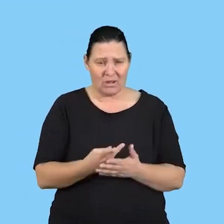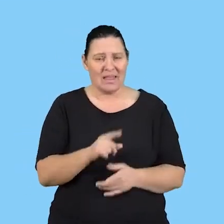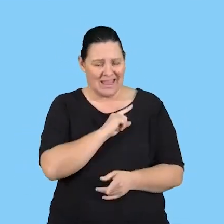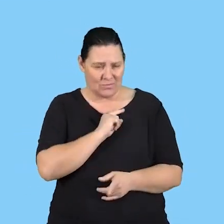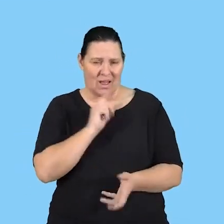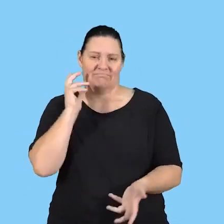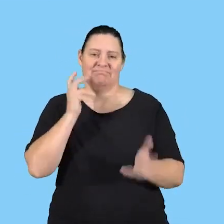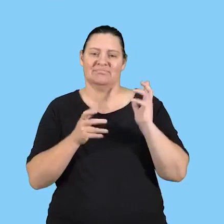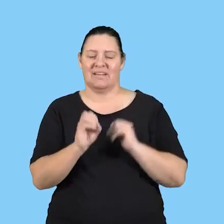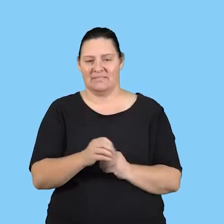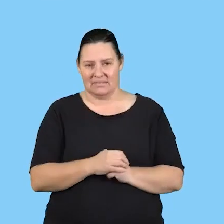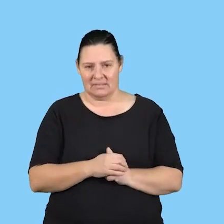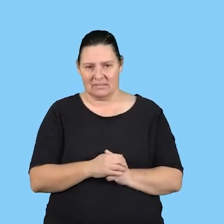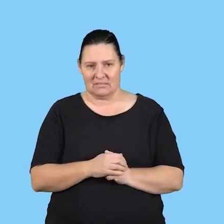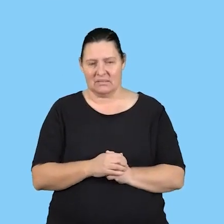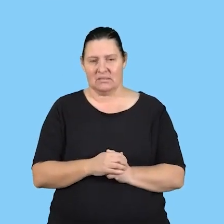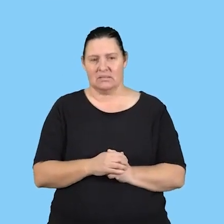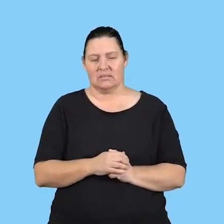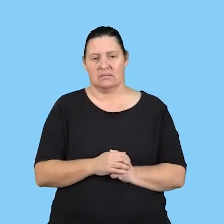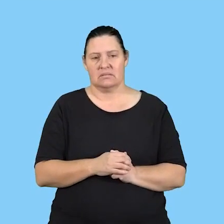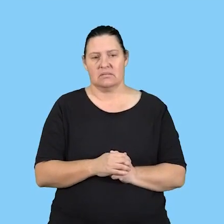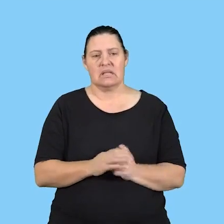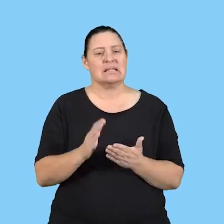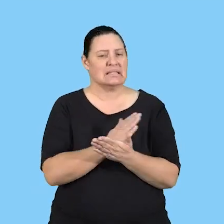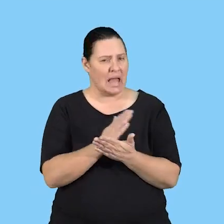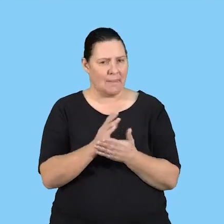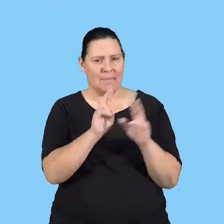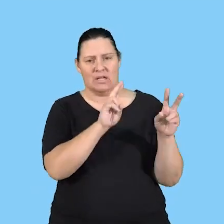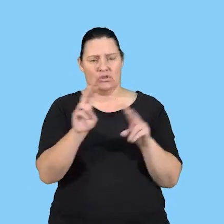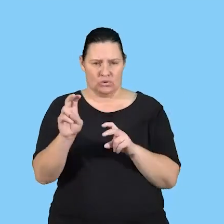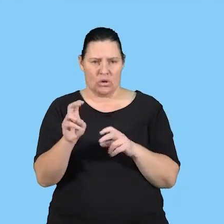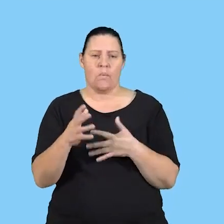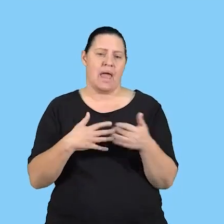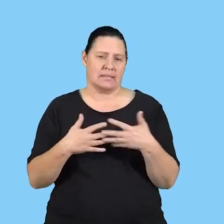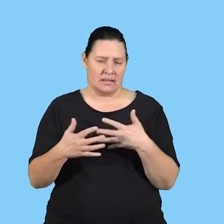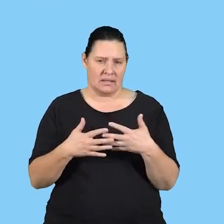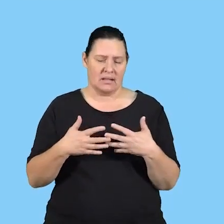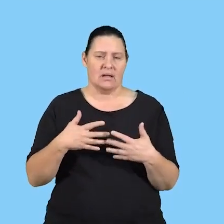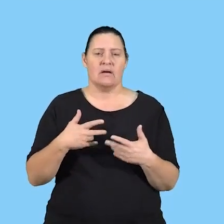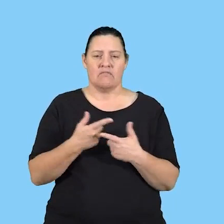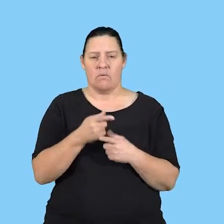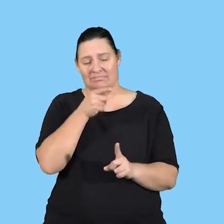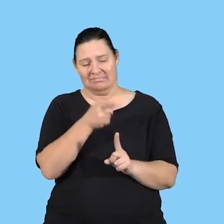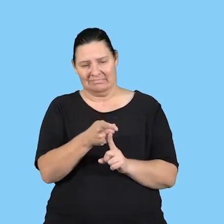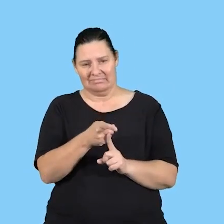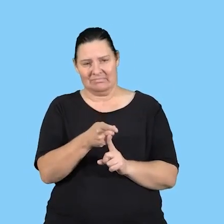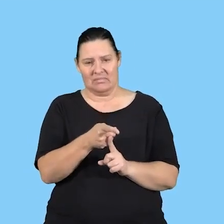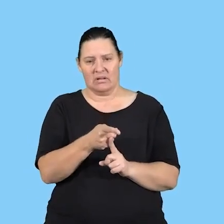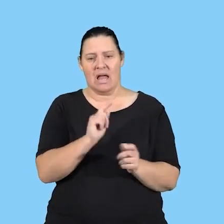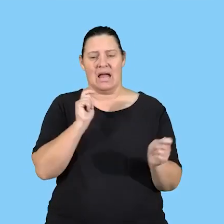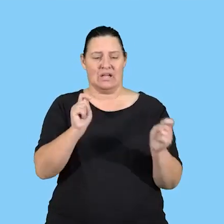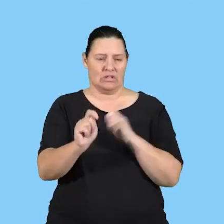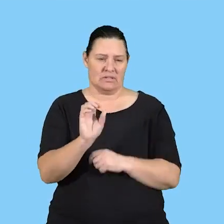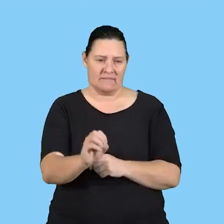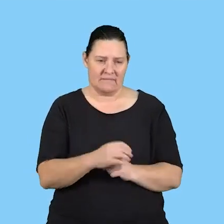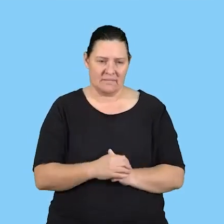and so is melting. And so those are some of the issues, colleagues, that we had to deal with in making these kinds of